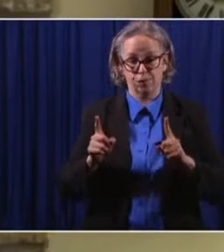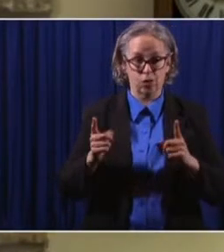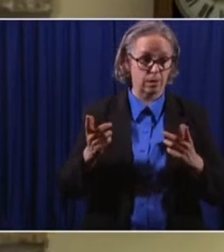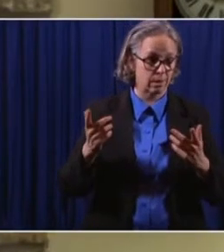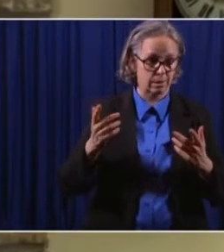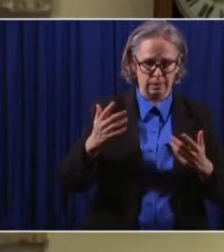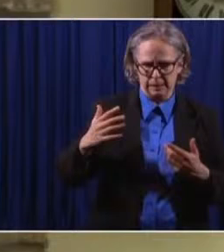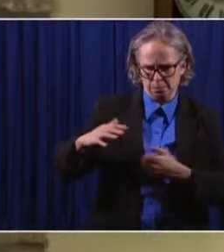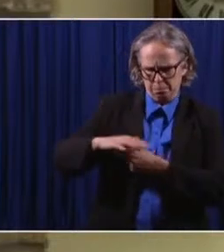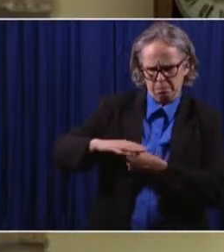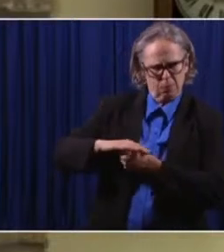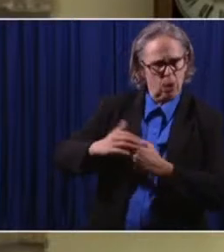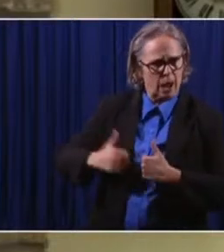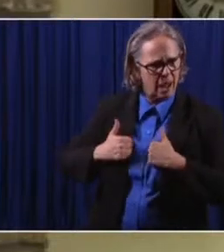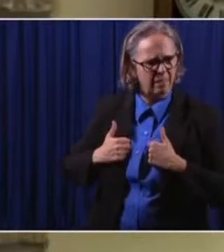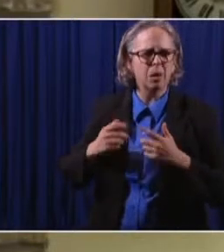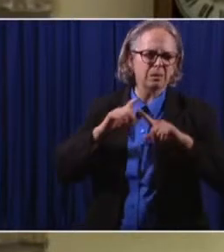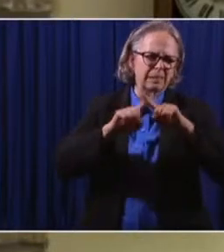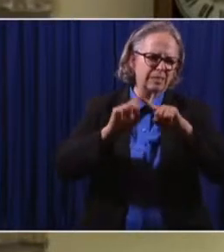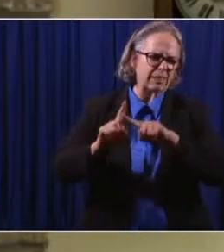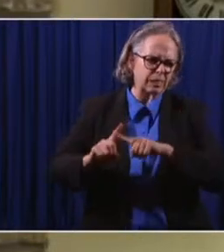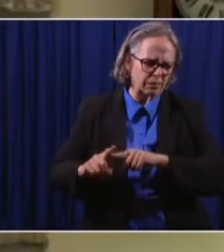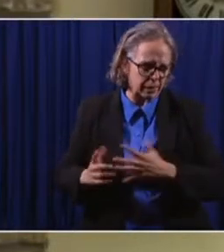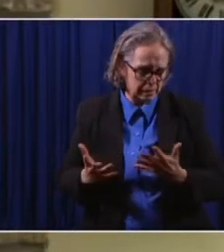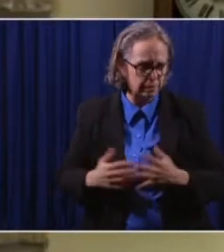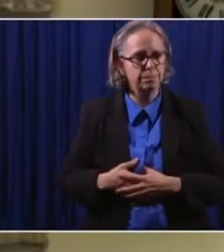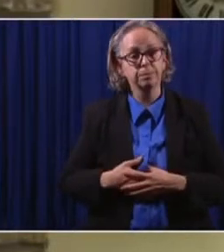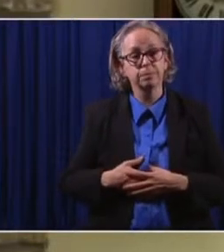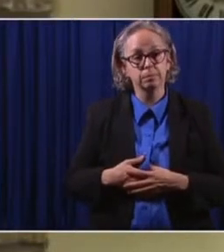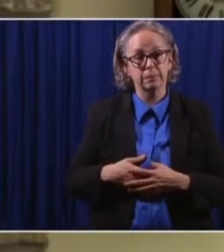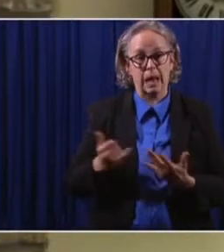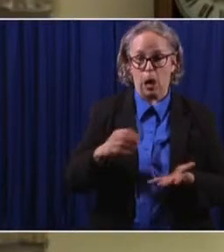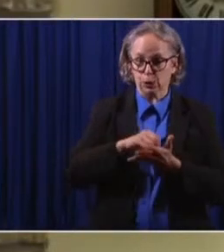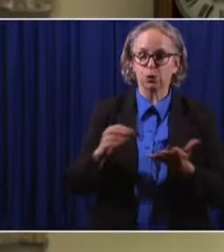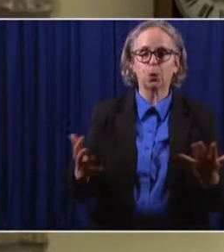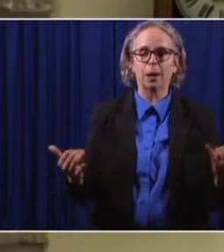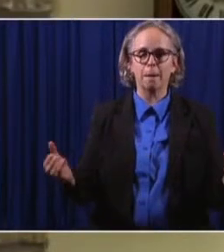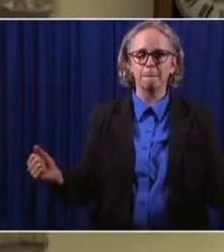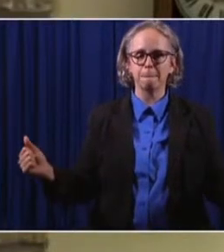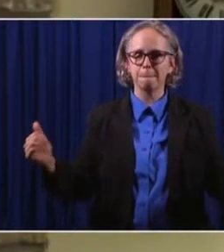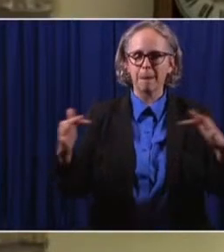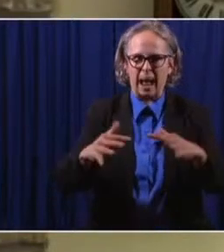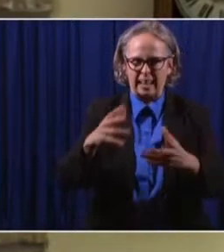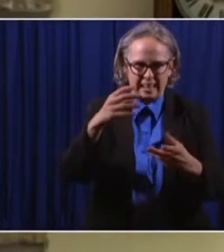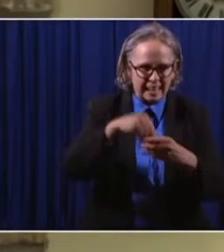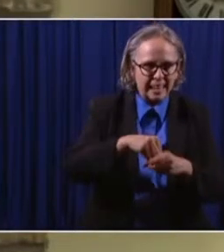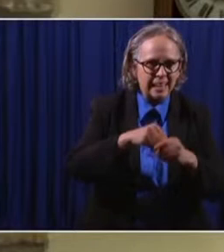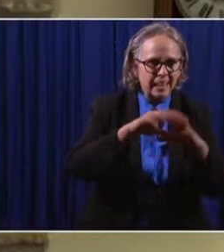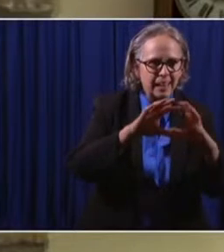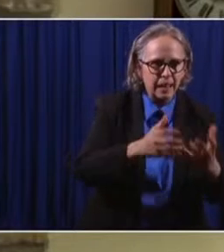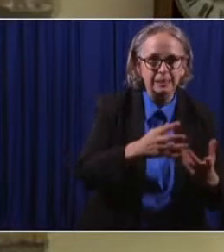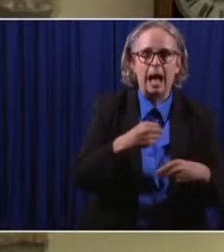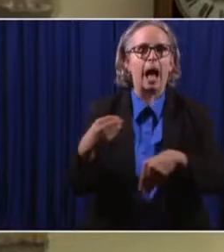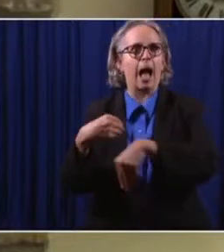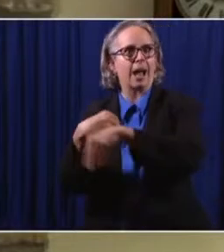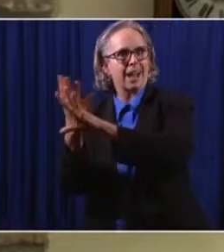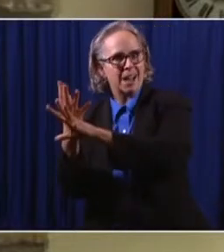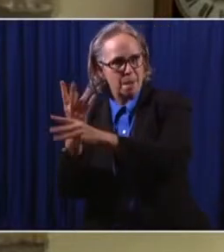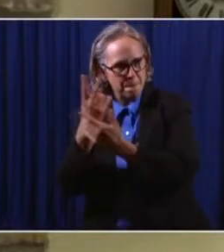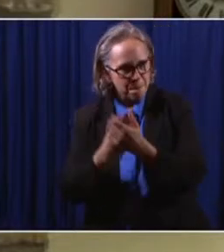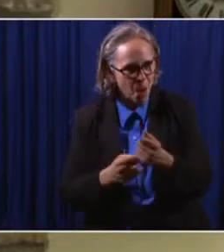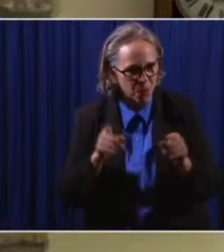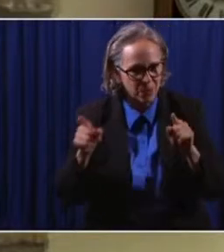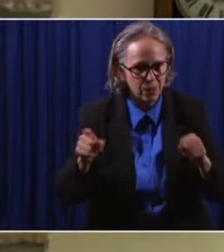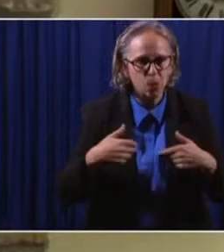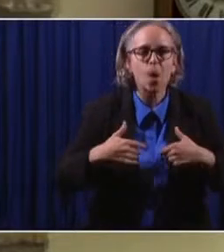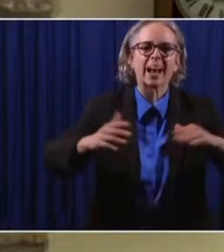students are returning to classes, both in person and virtually, we thought we would invite some students to share their experiences on